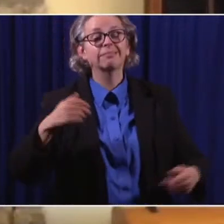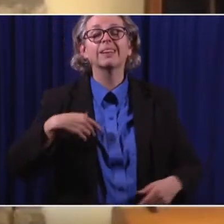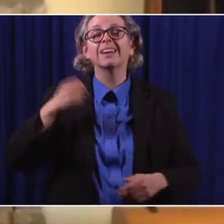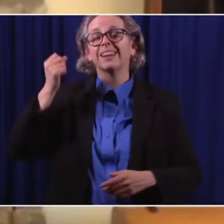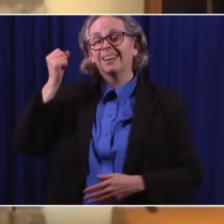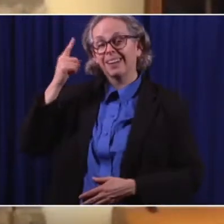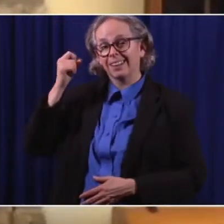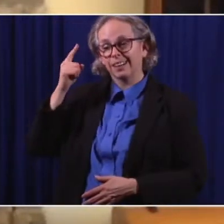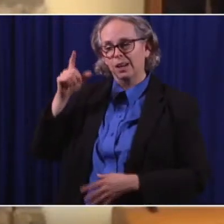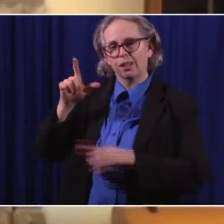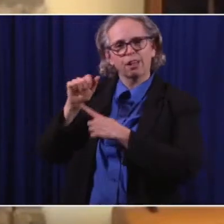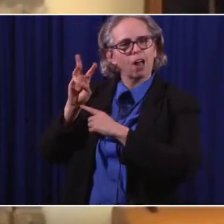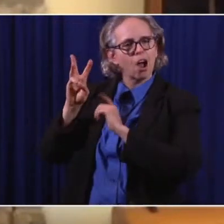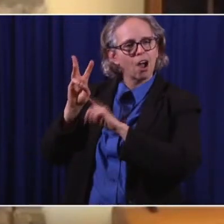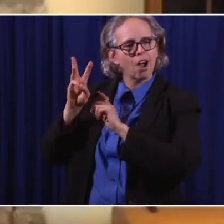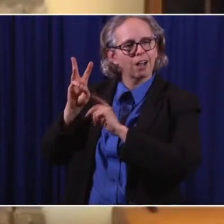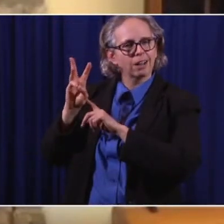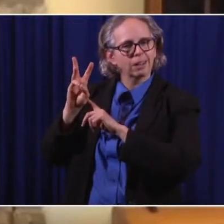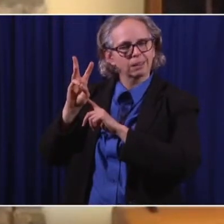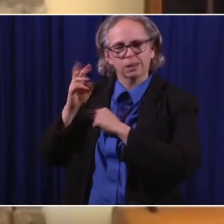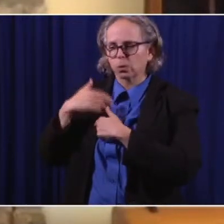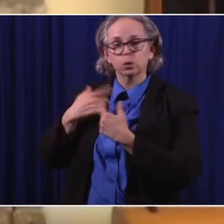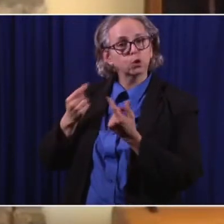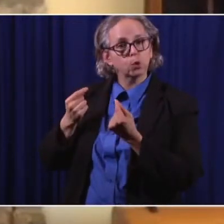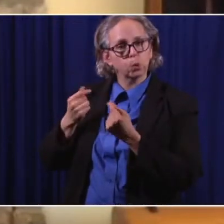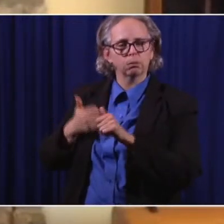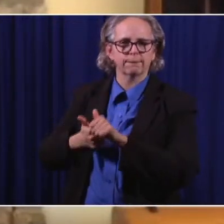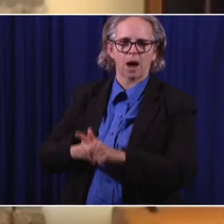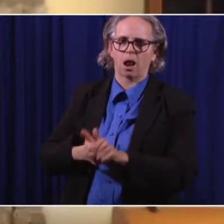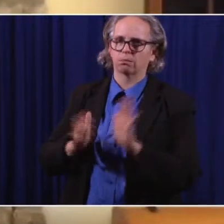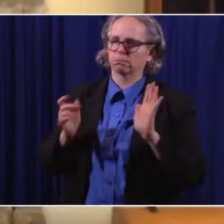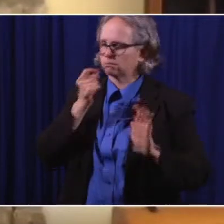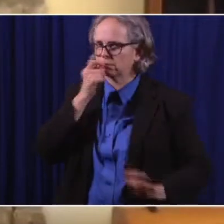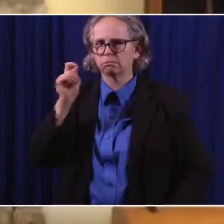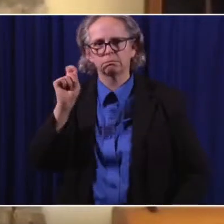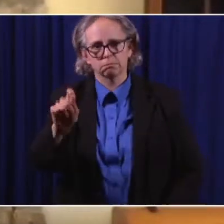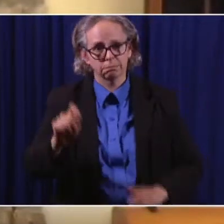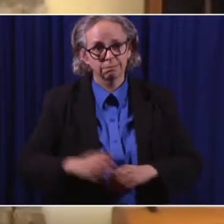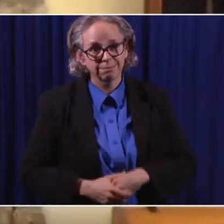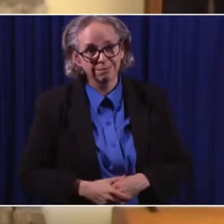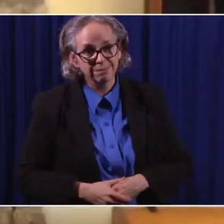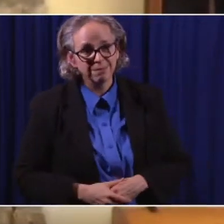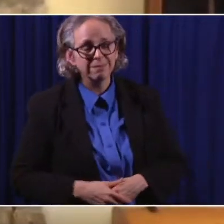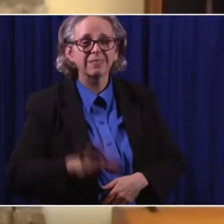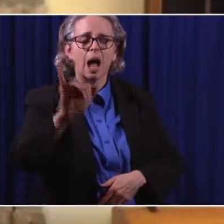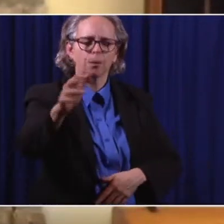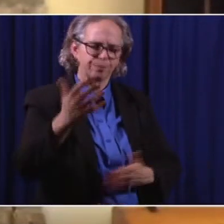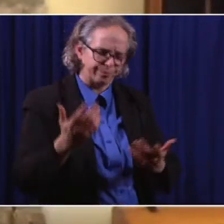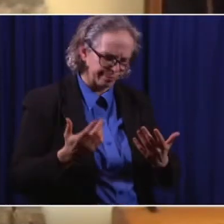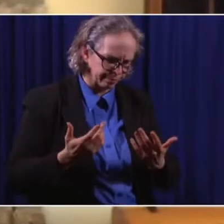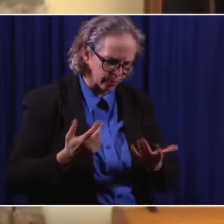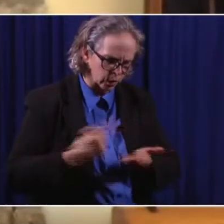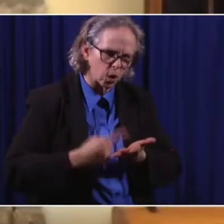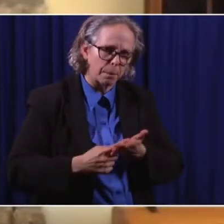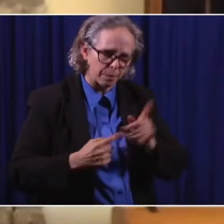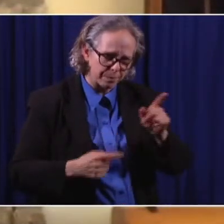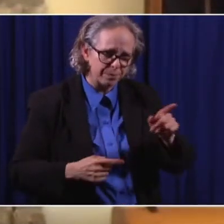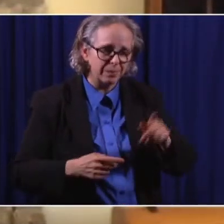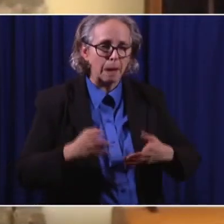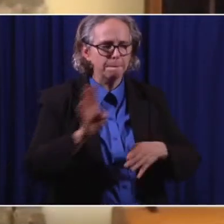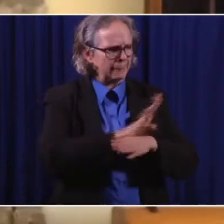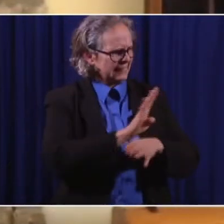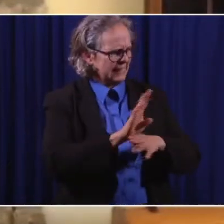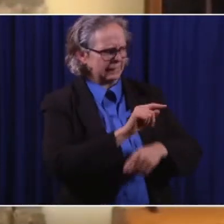our school children. That's one category. As far as your other question about whether a business could